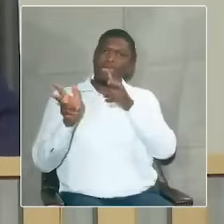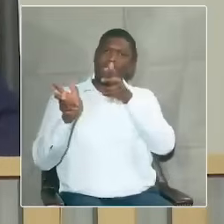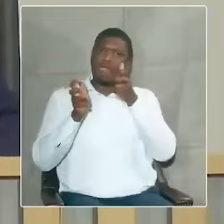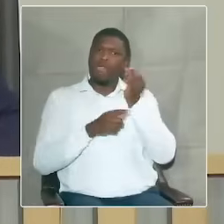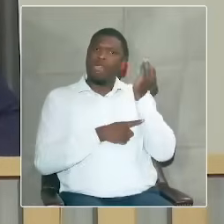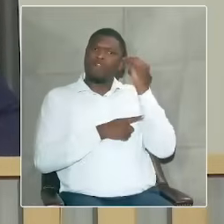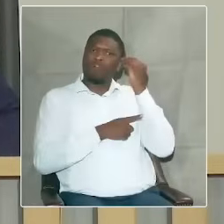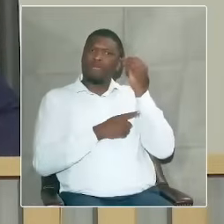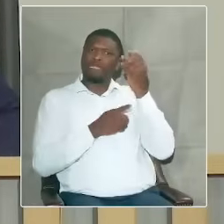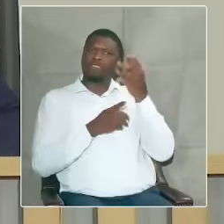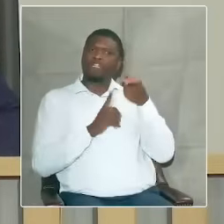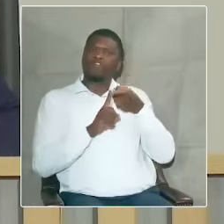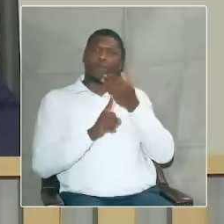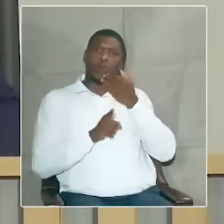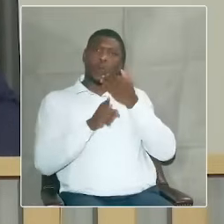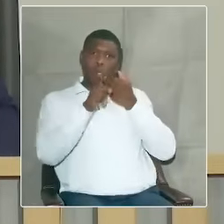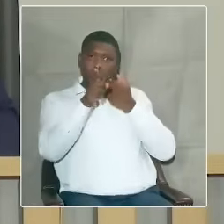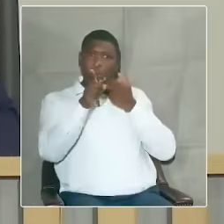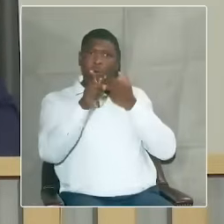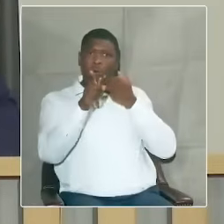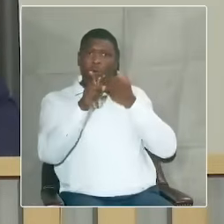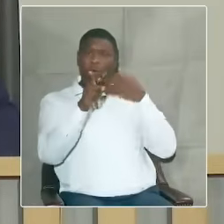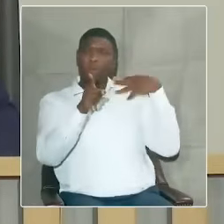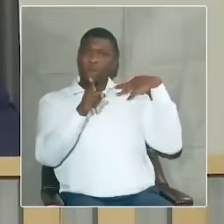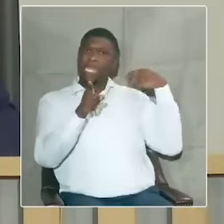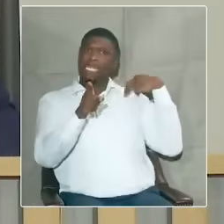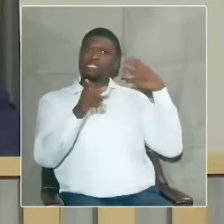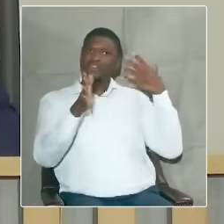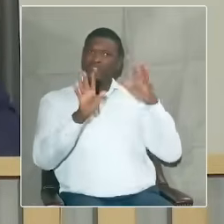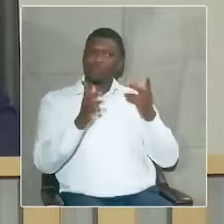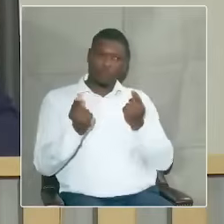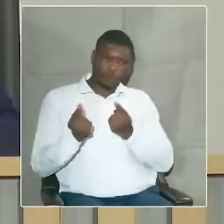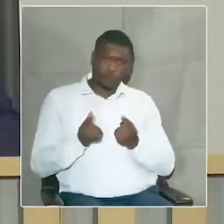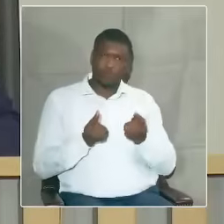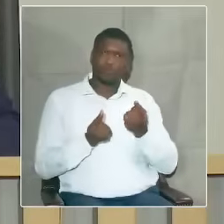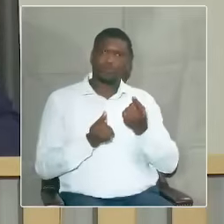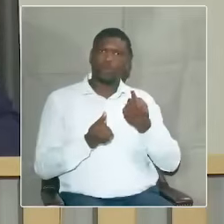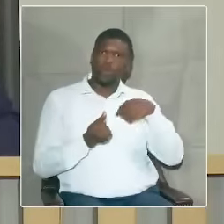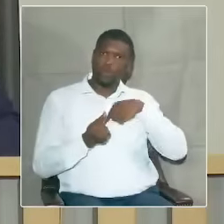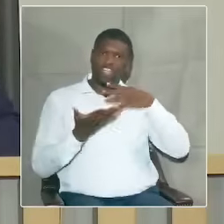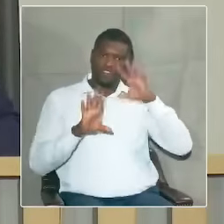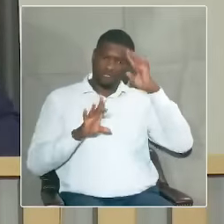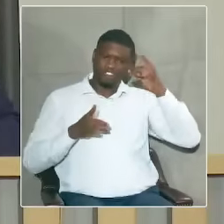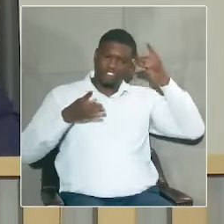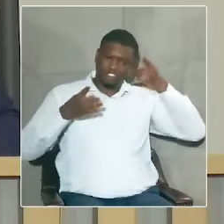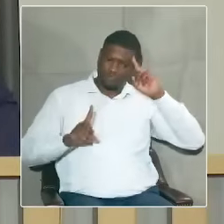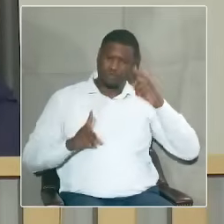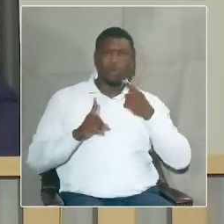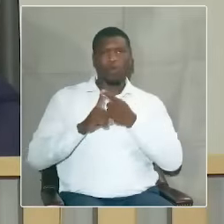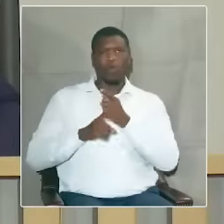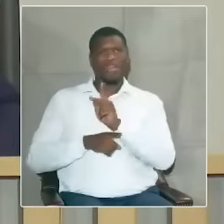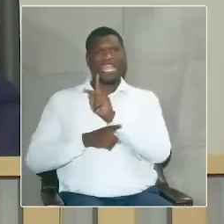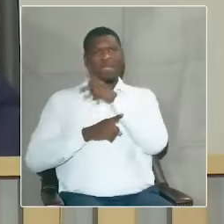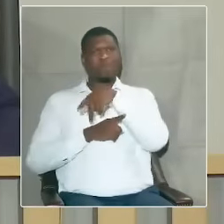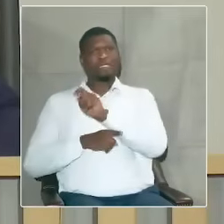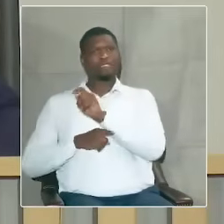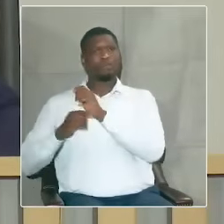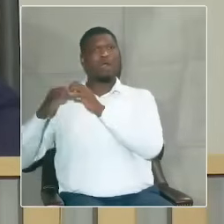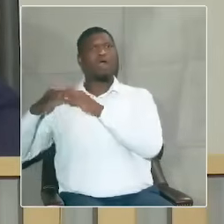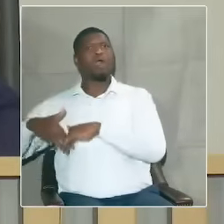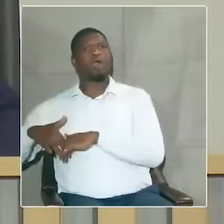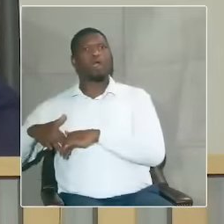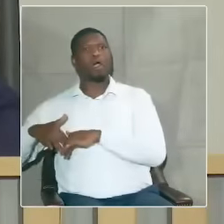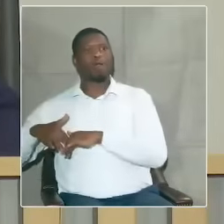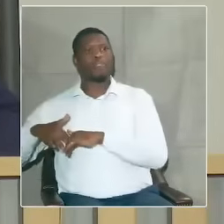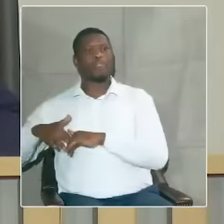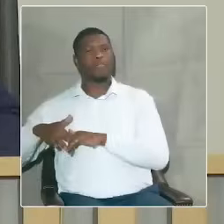that the minister ought to have considered at the time when he made the decision to disband the PTT, not